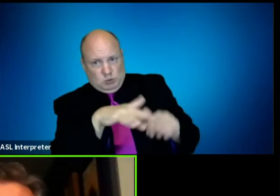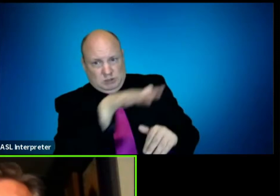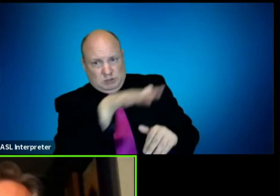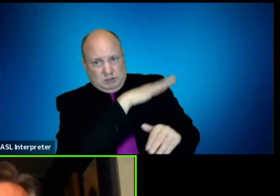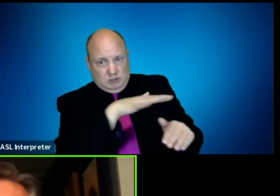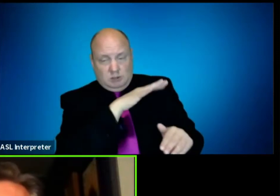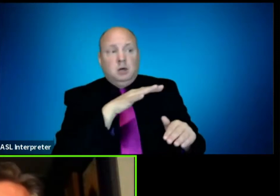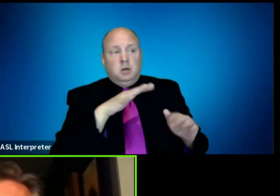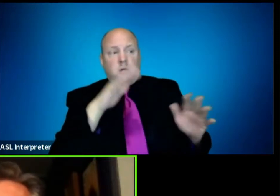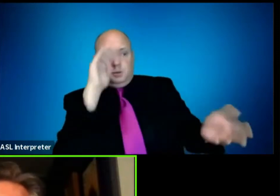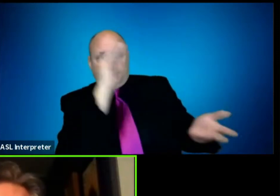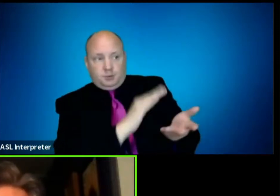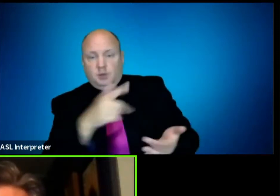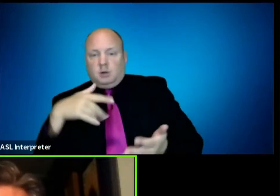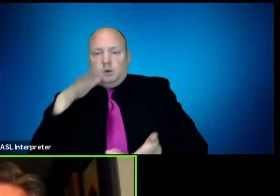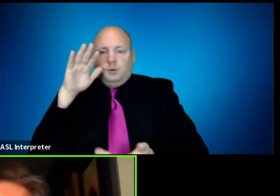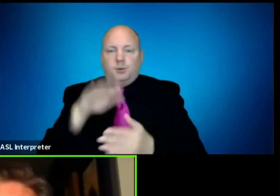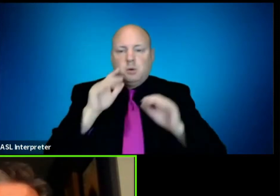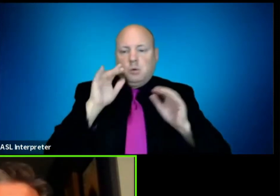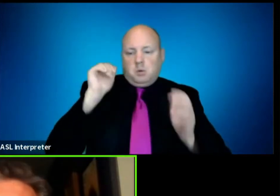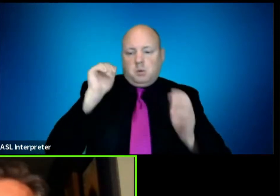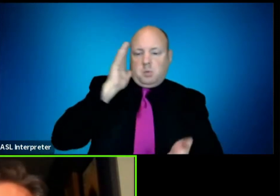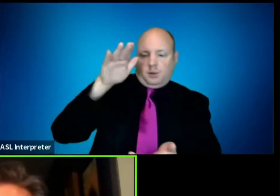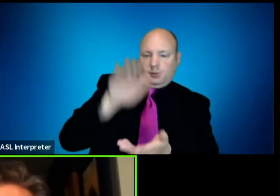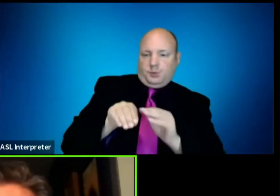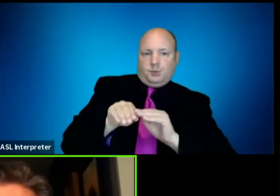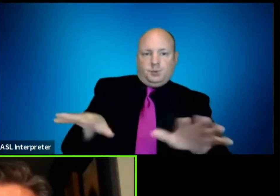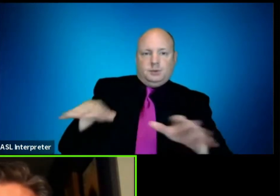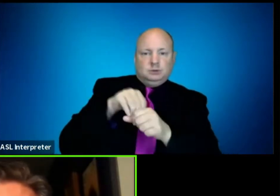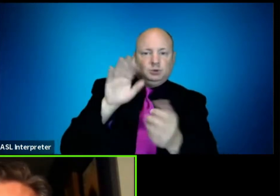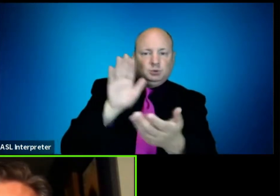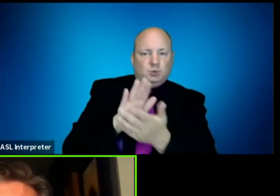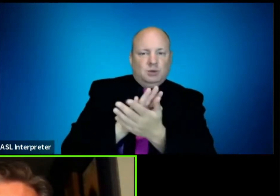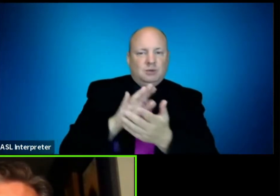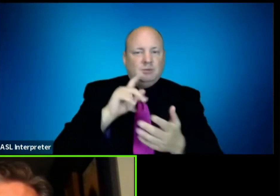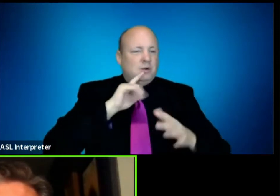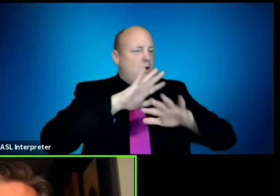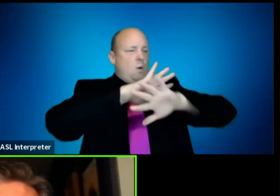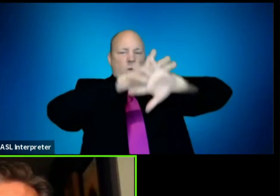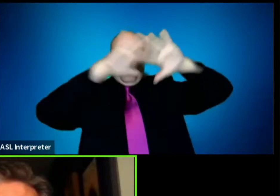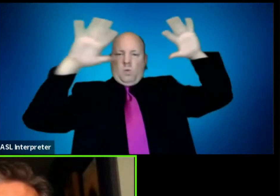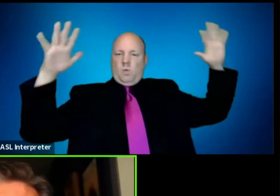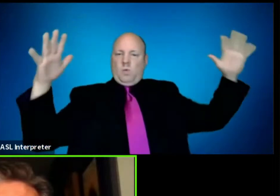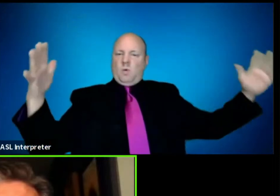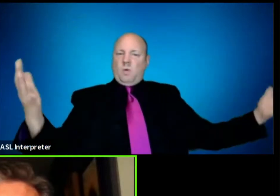we can drive quarantine numbers back down. That doesn't mean that if COVID